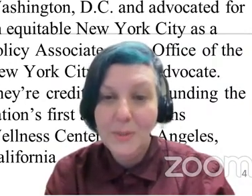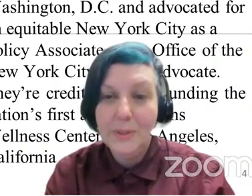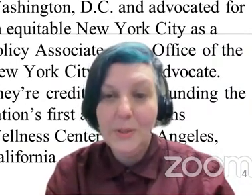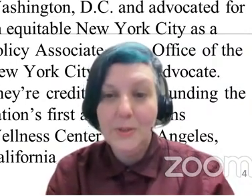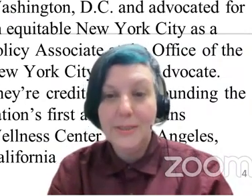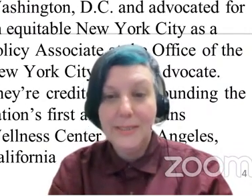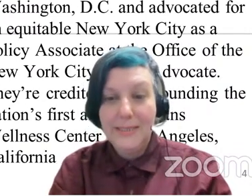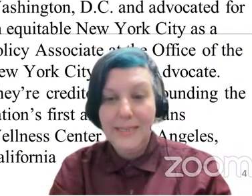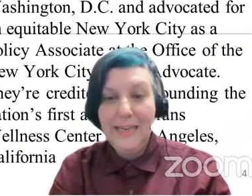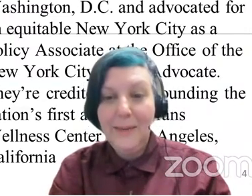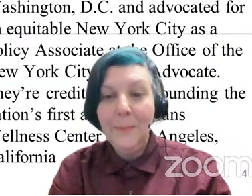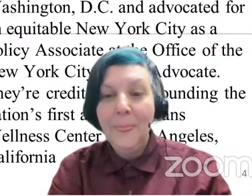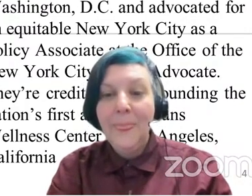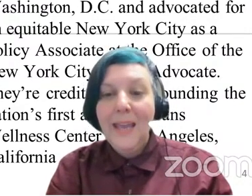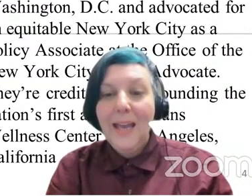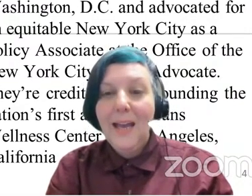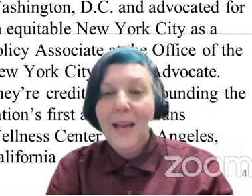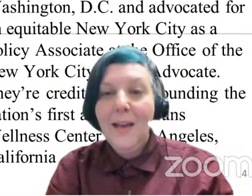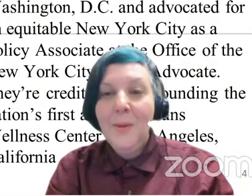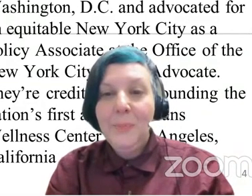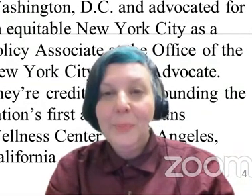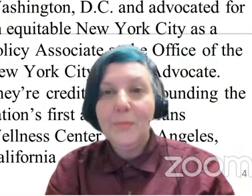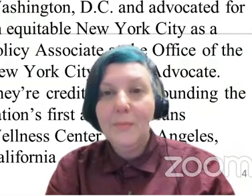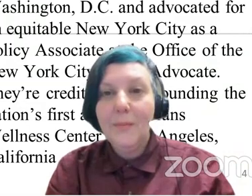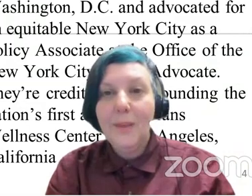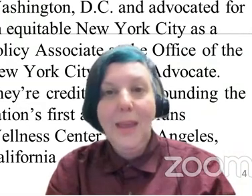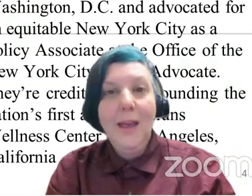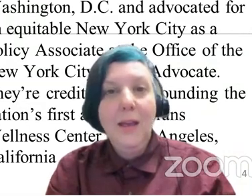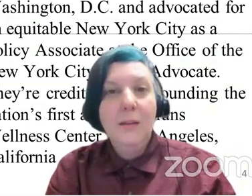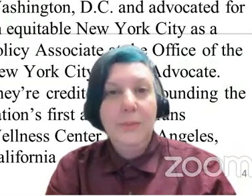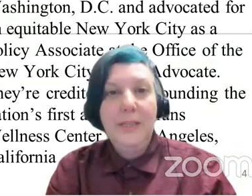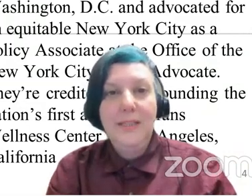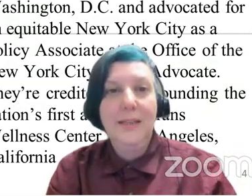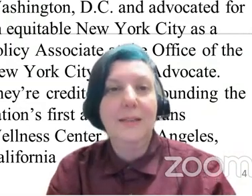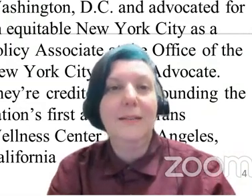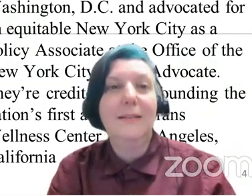for equitable New York City. Sorry.